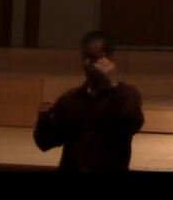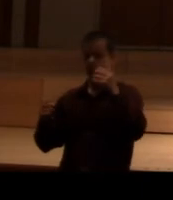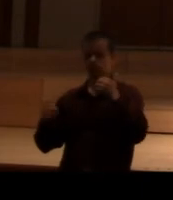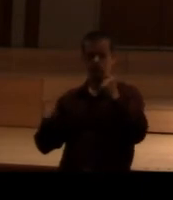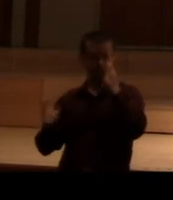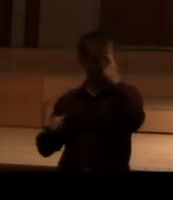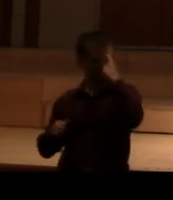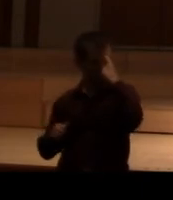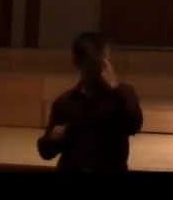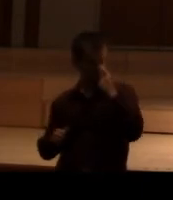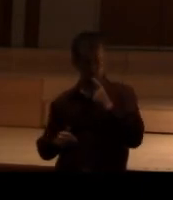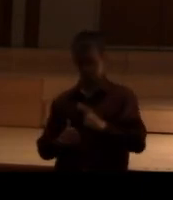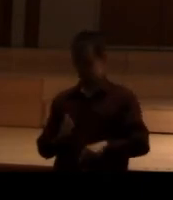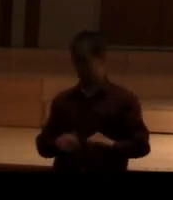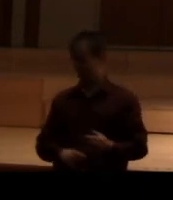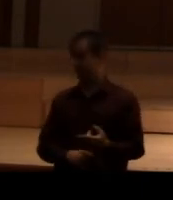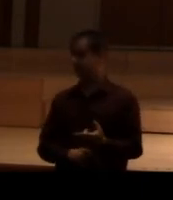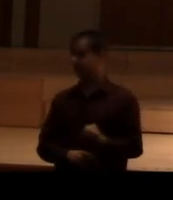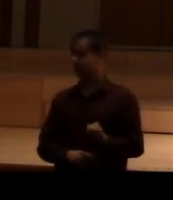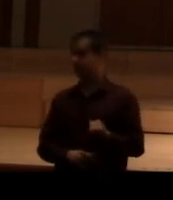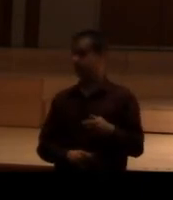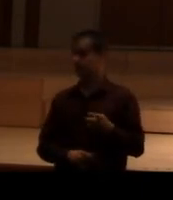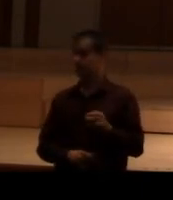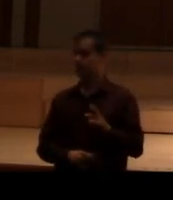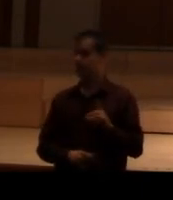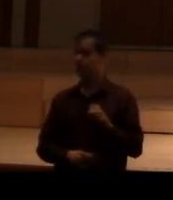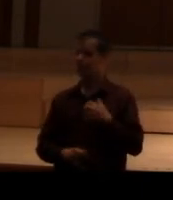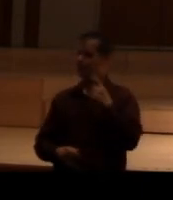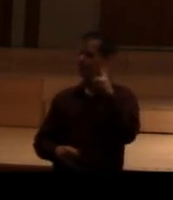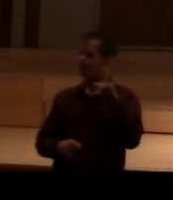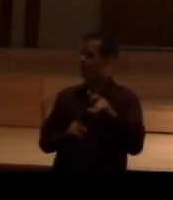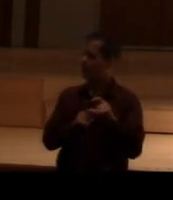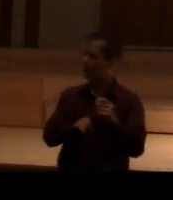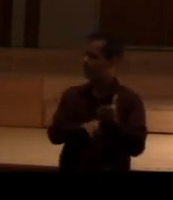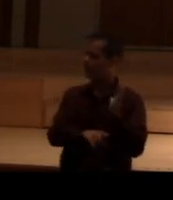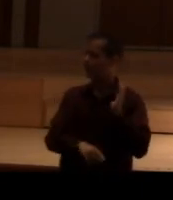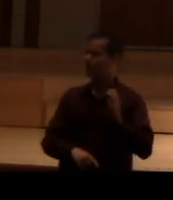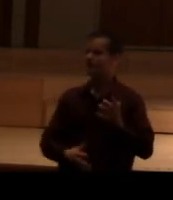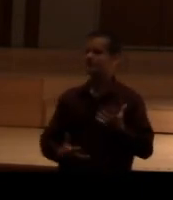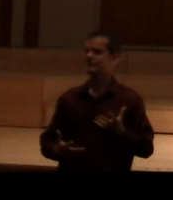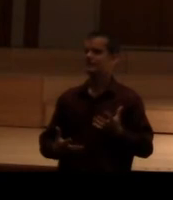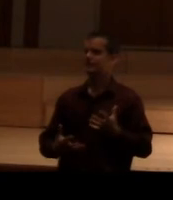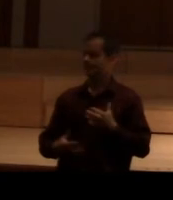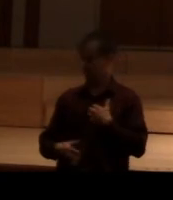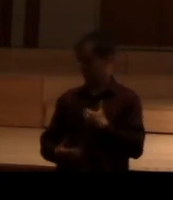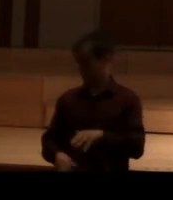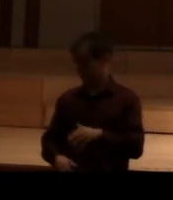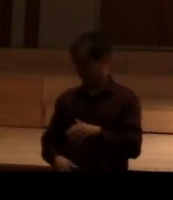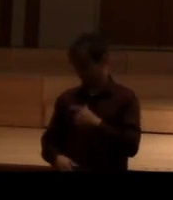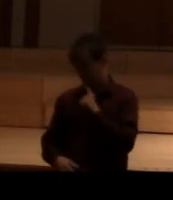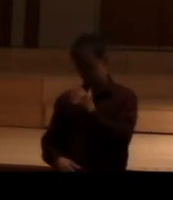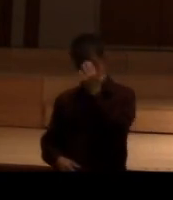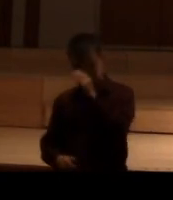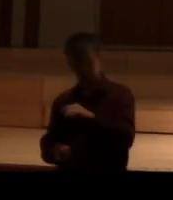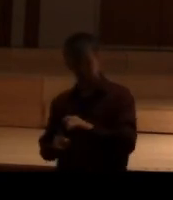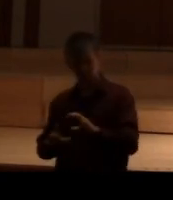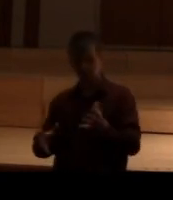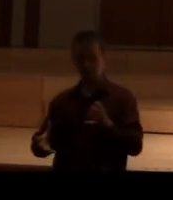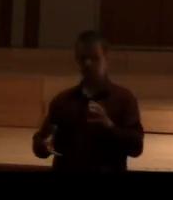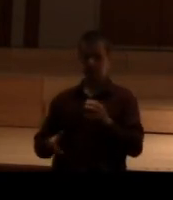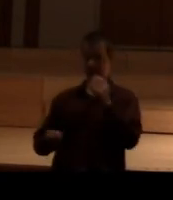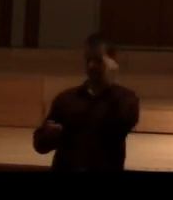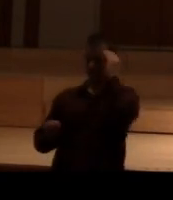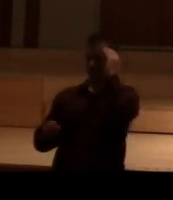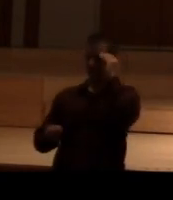to think, what is hyperbole? Where have I heard that word before? Have I heard that word before? So